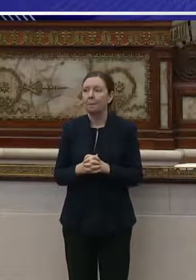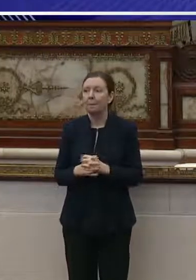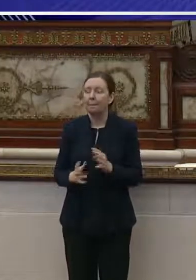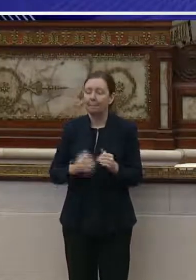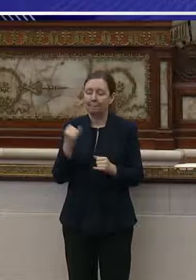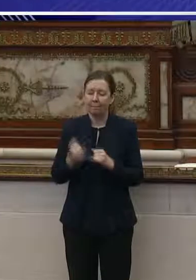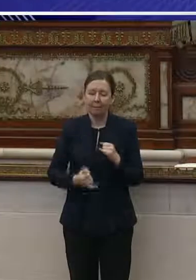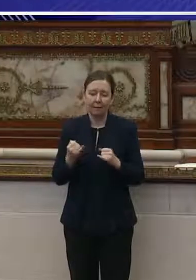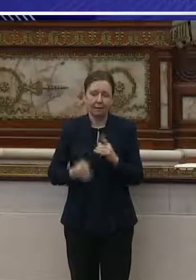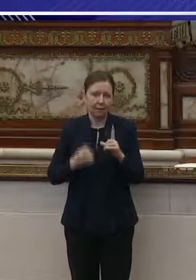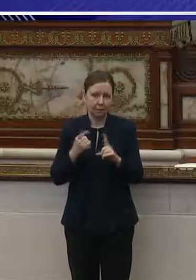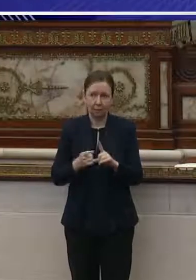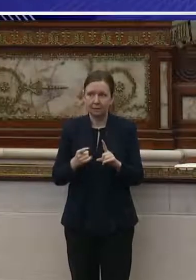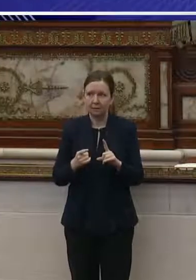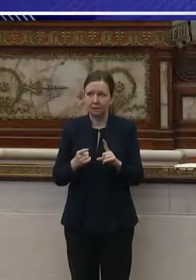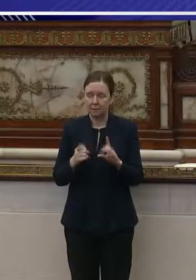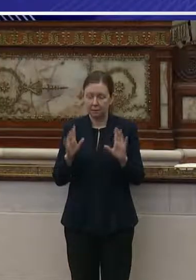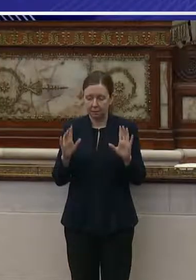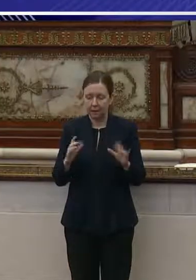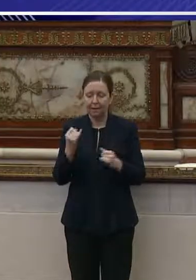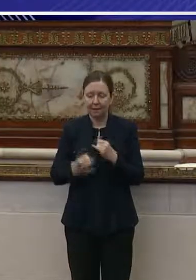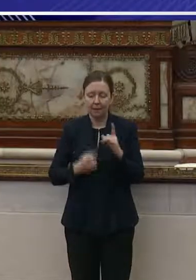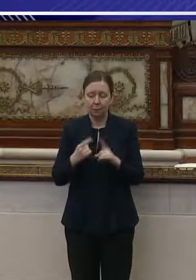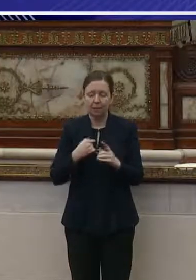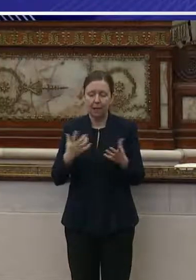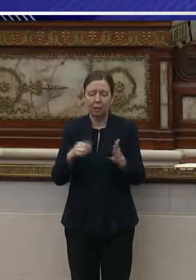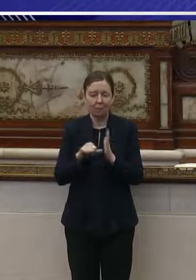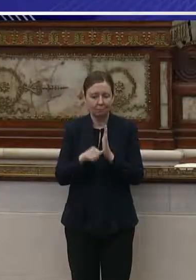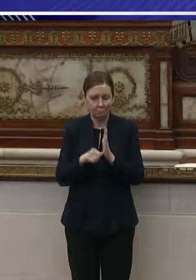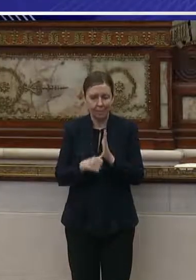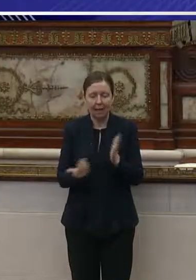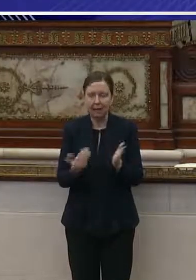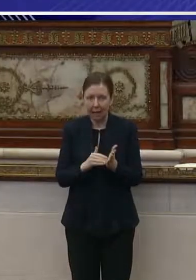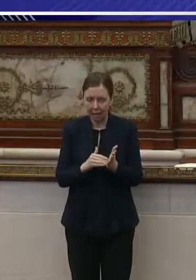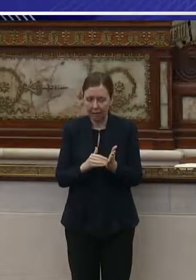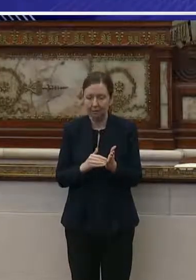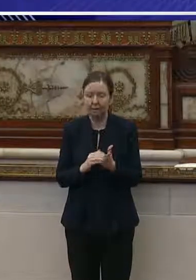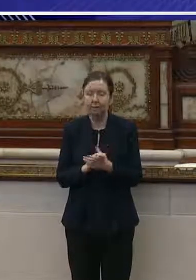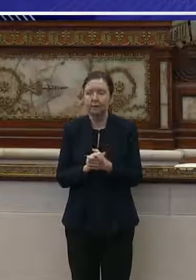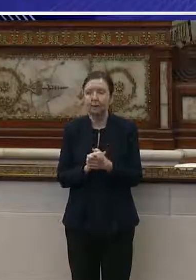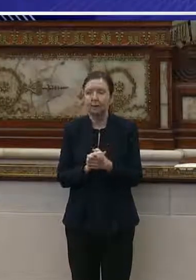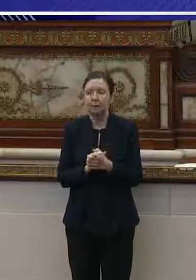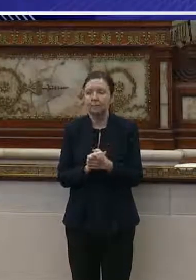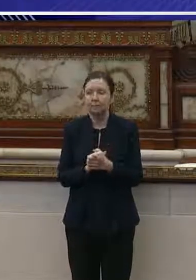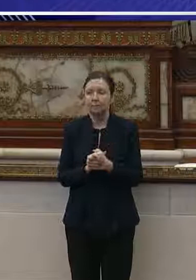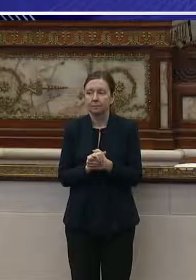last point that the last point I just want to underscore again,